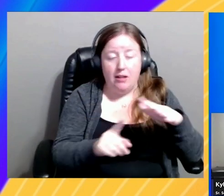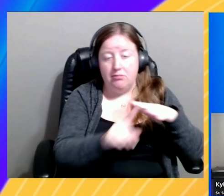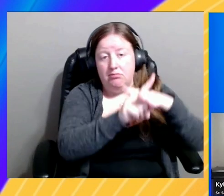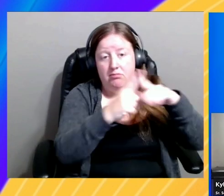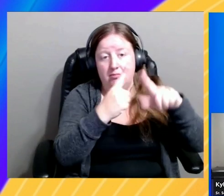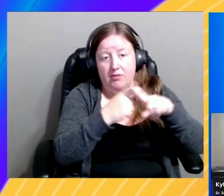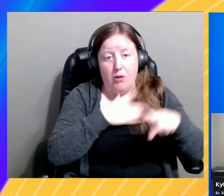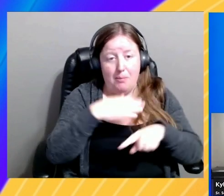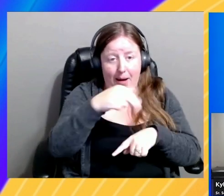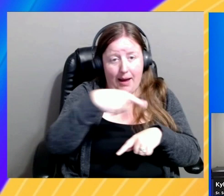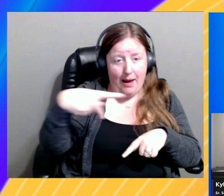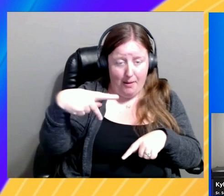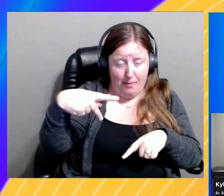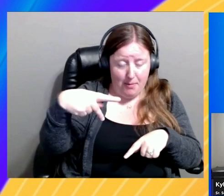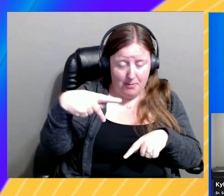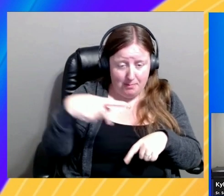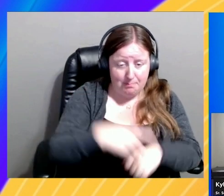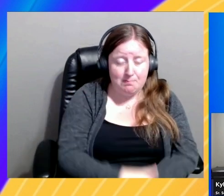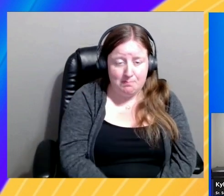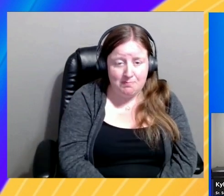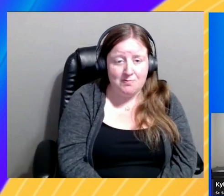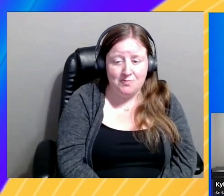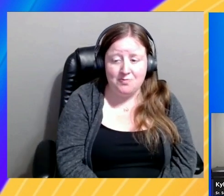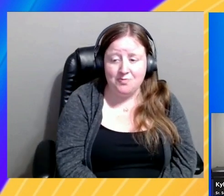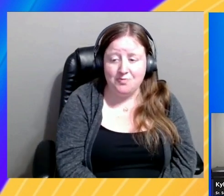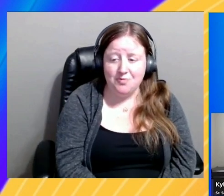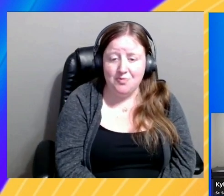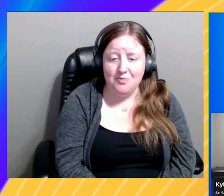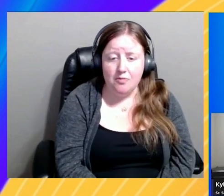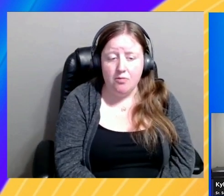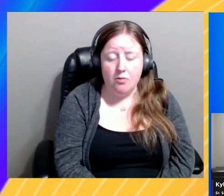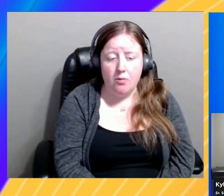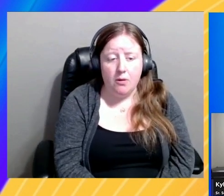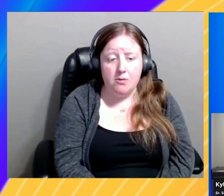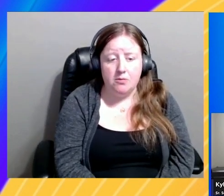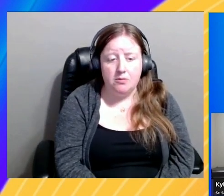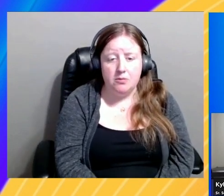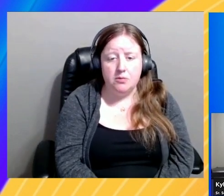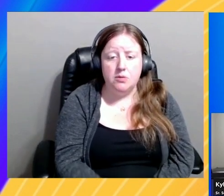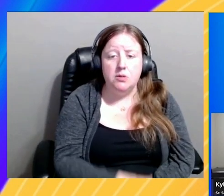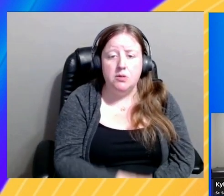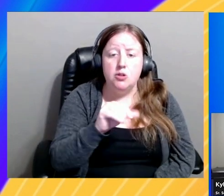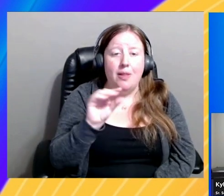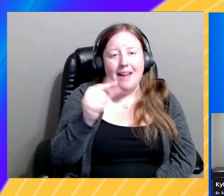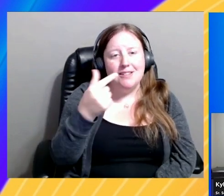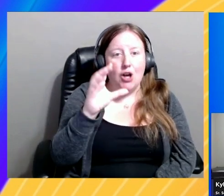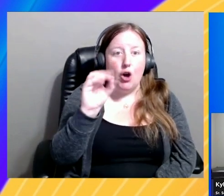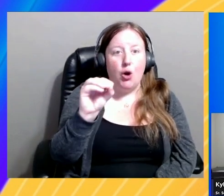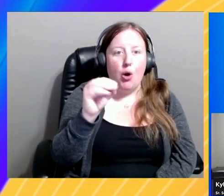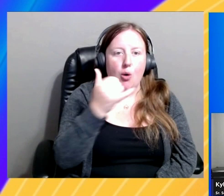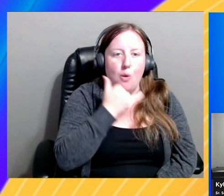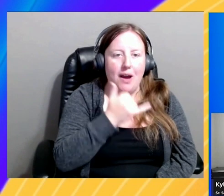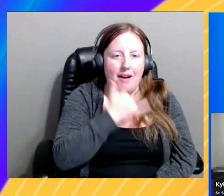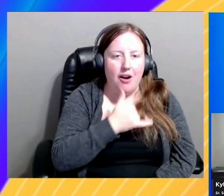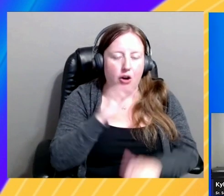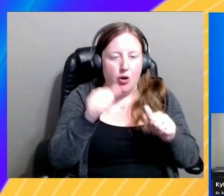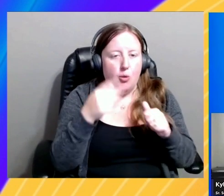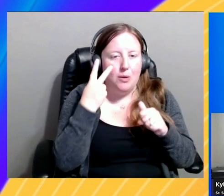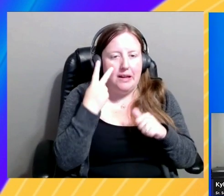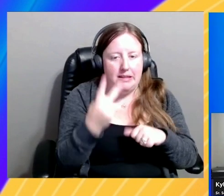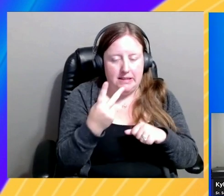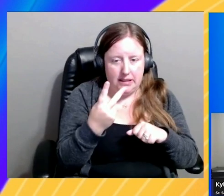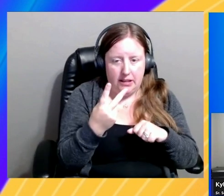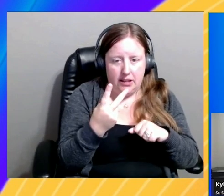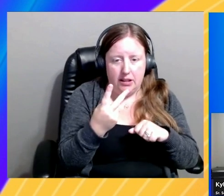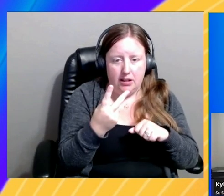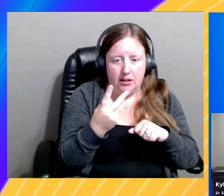instrumented with X-ray. This is a Go error where we can see that we're